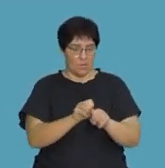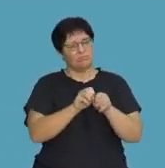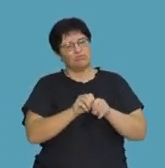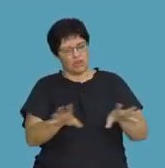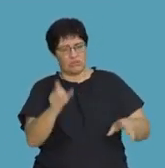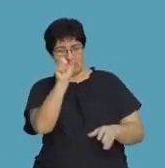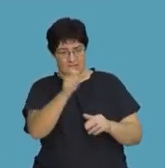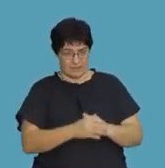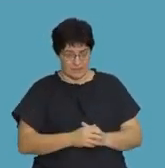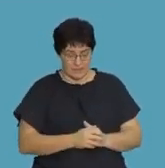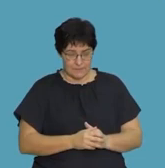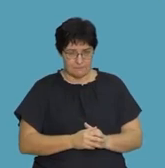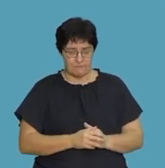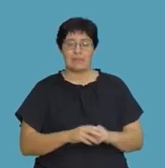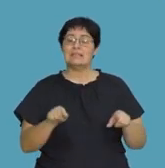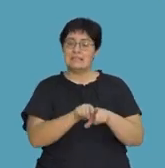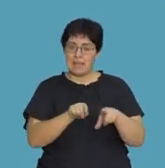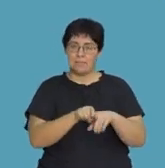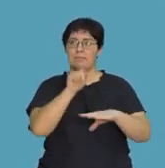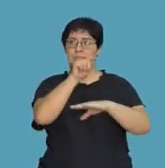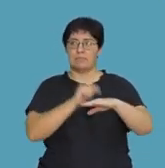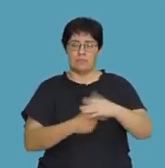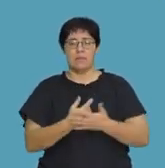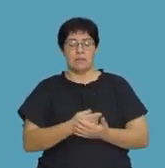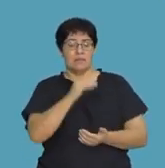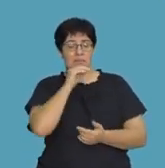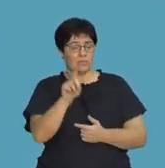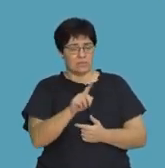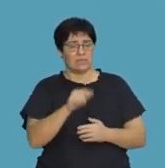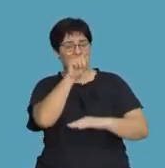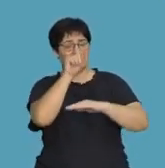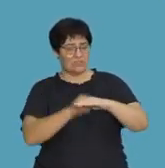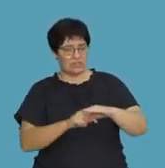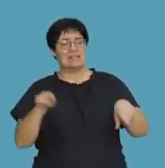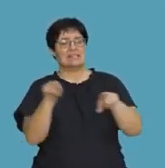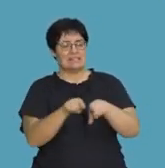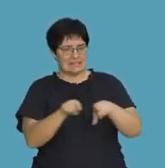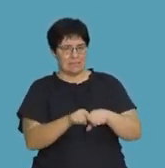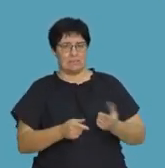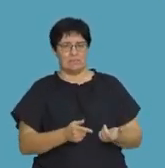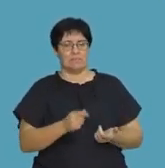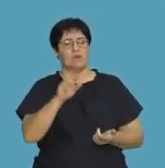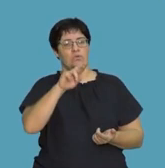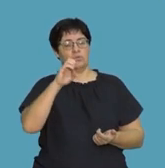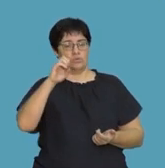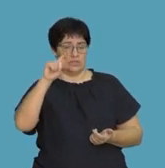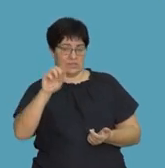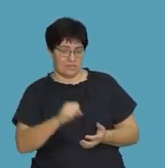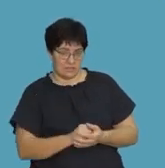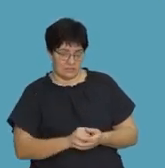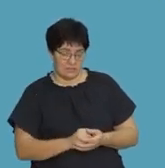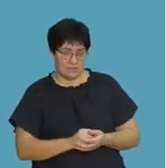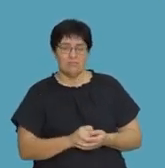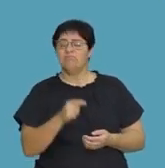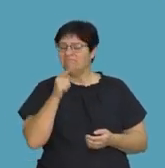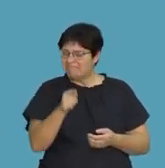term. Similarly with division, it must be division of the same root, right? And then